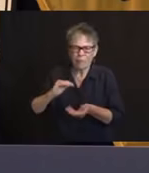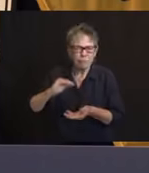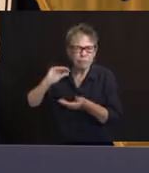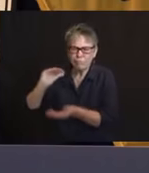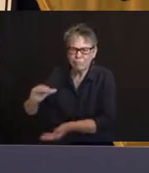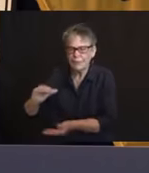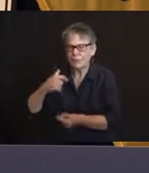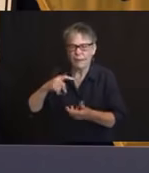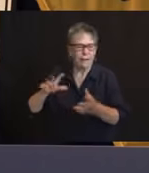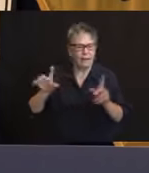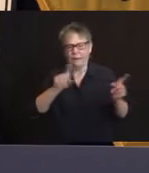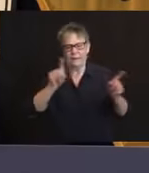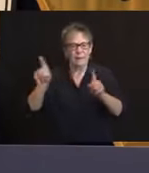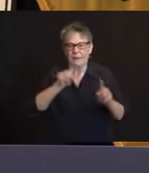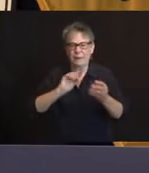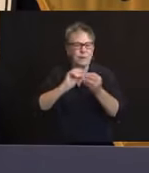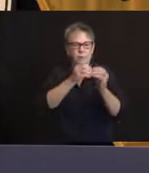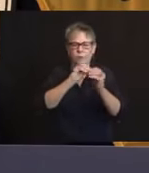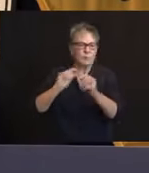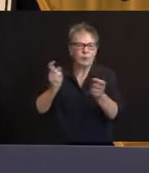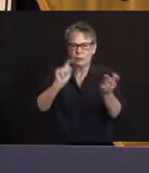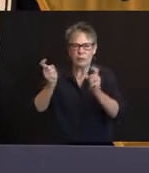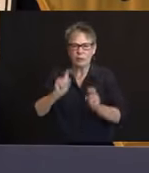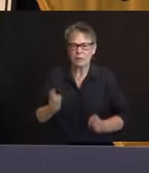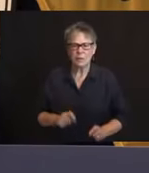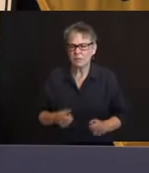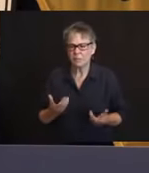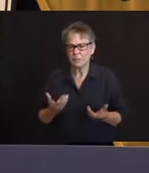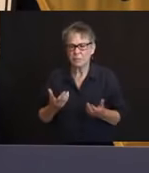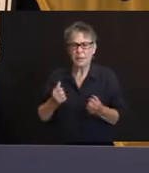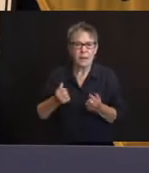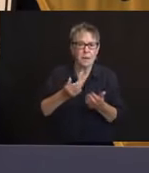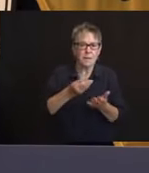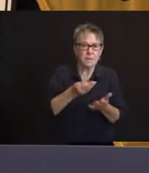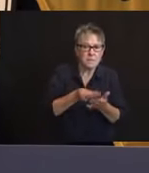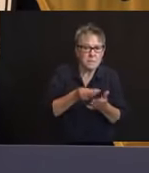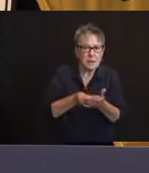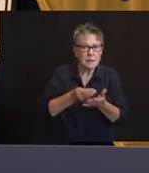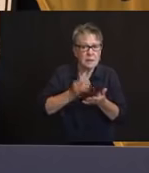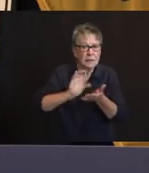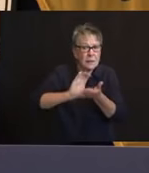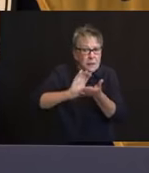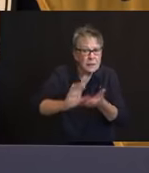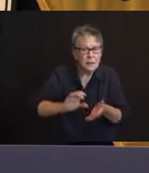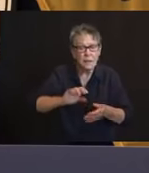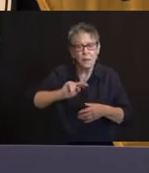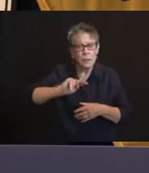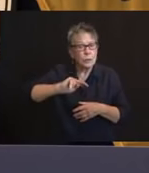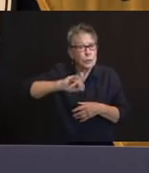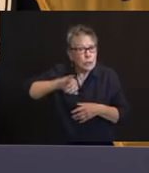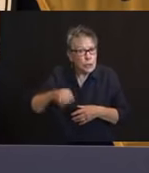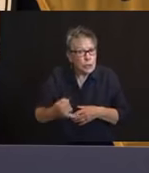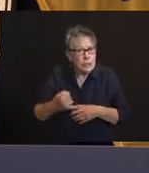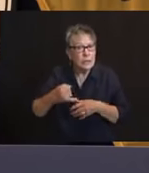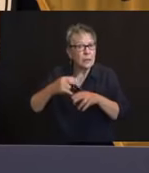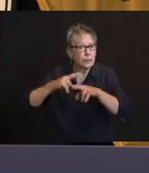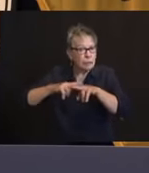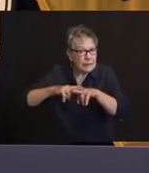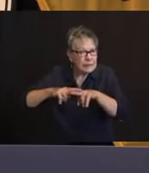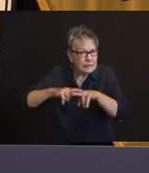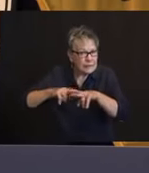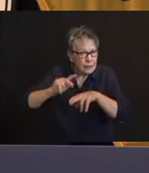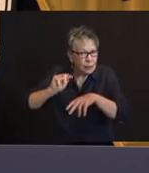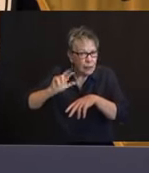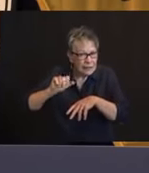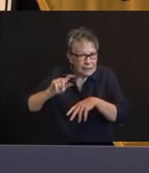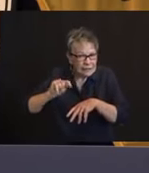tweet, and more importantly, the substance of the discussion is this will now allow us to go to the full funding agreement to come up with the monies that I